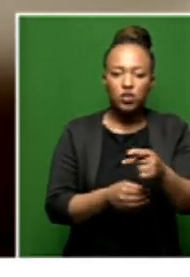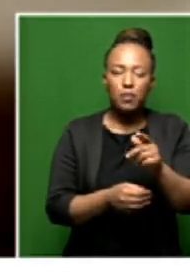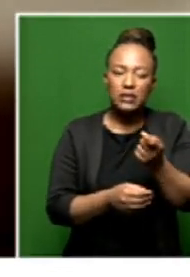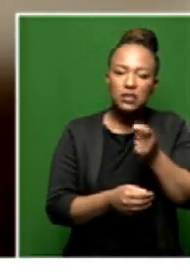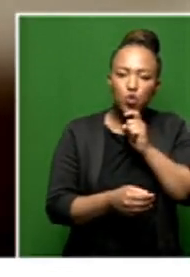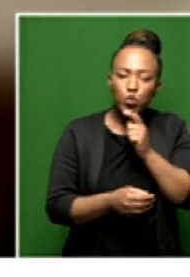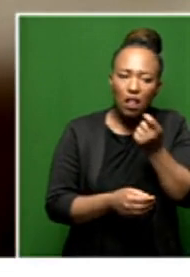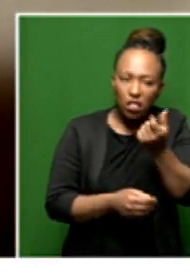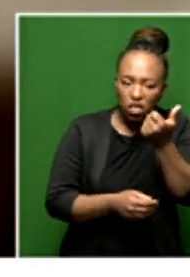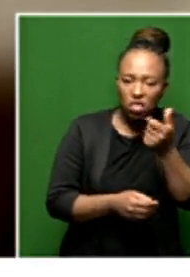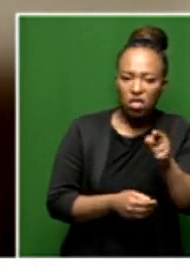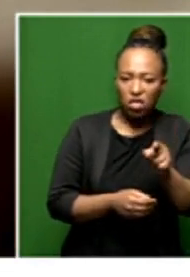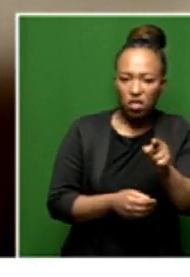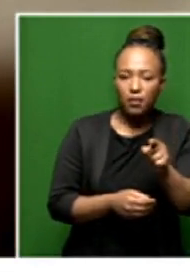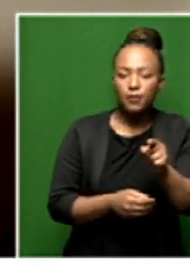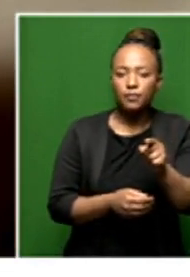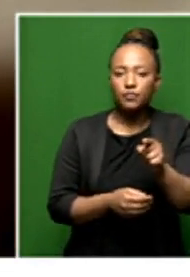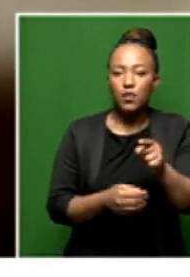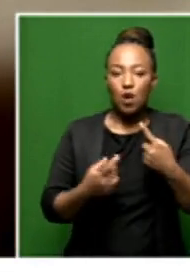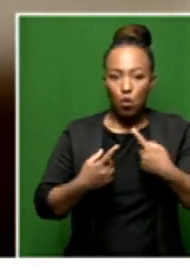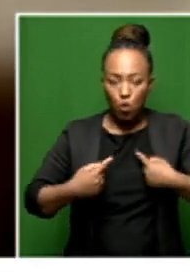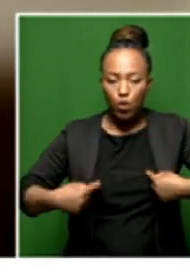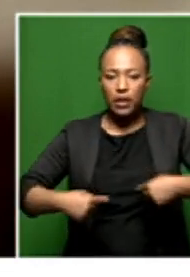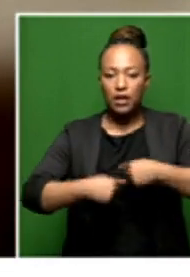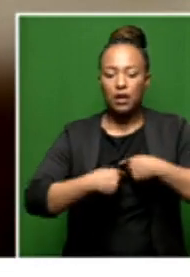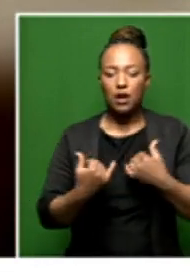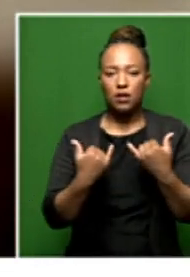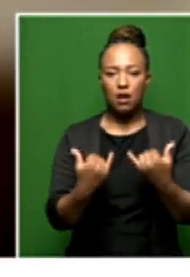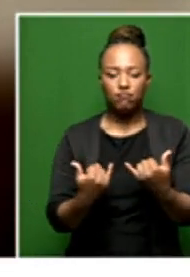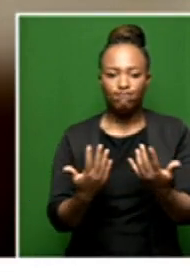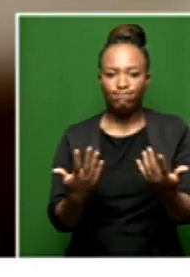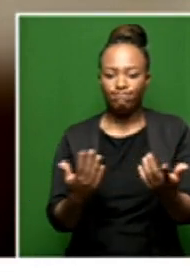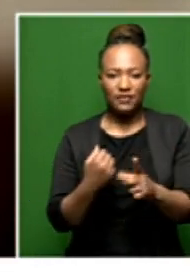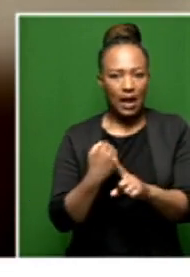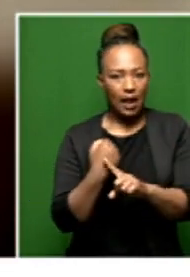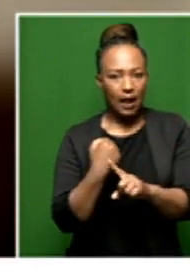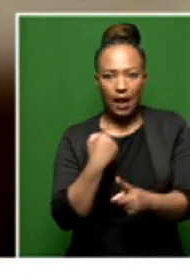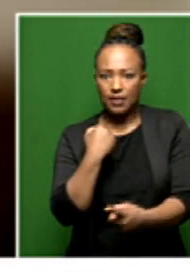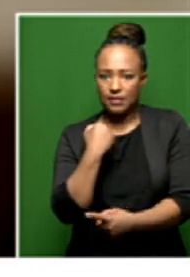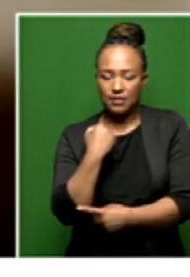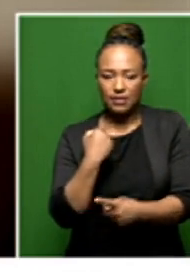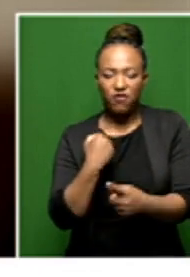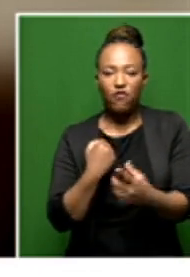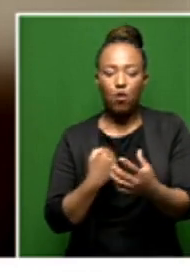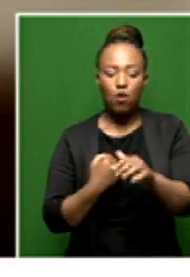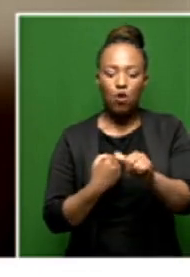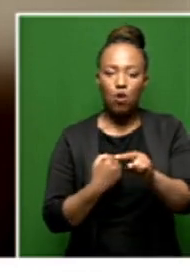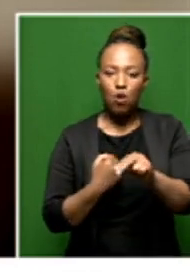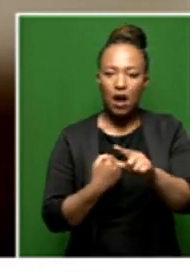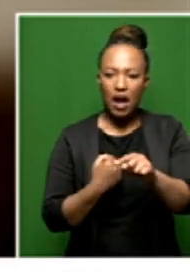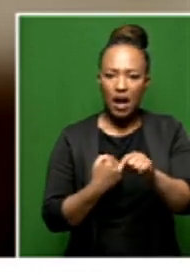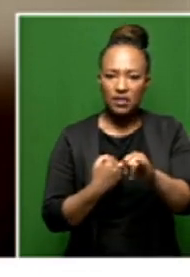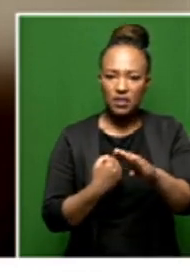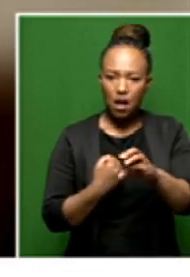And the bottom line here is that we are tapping into the absolute last resort of antibiotics called